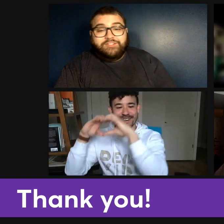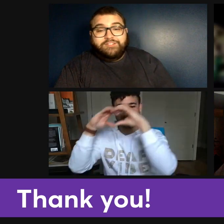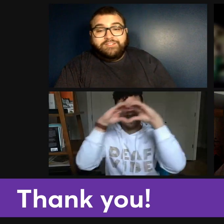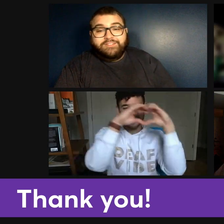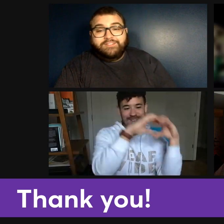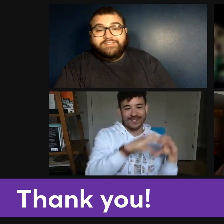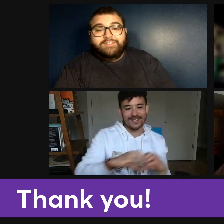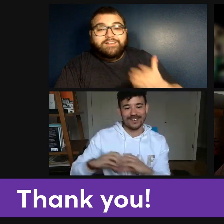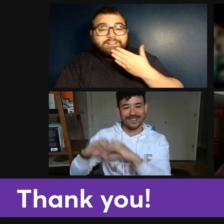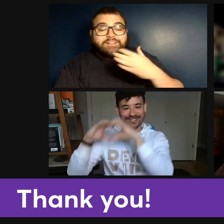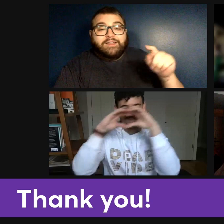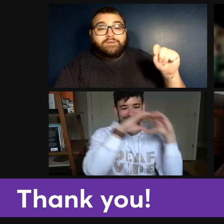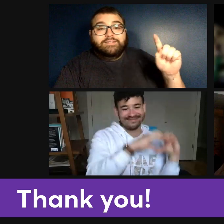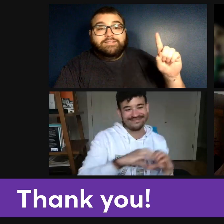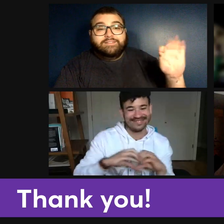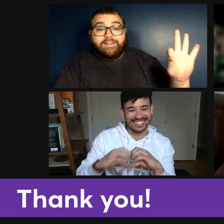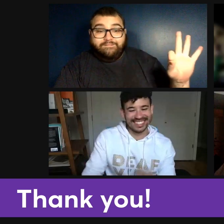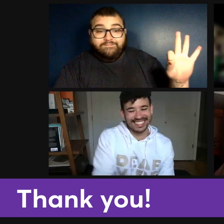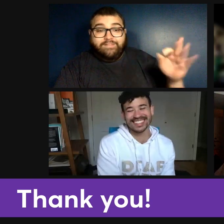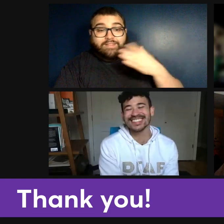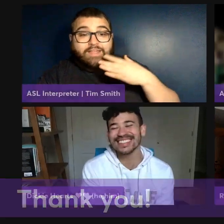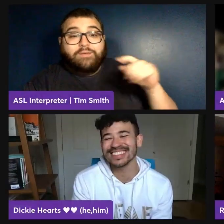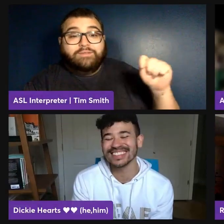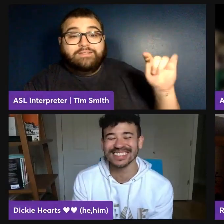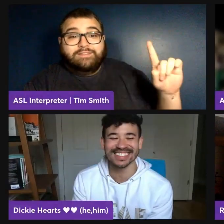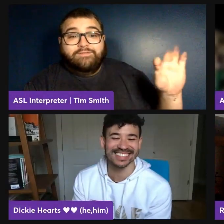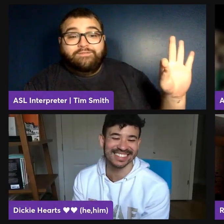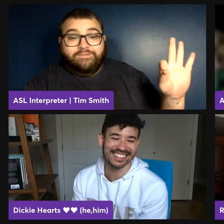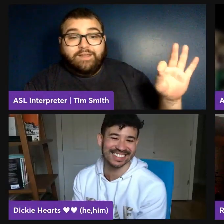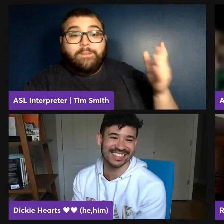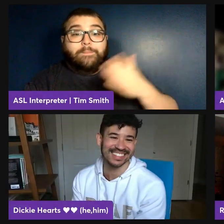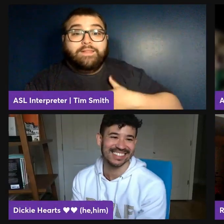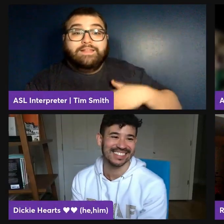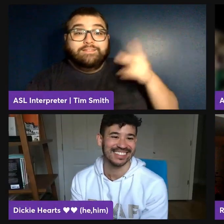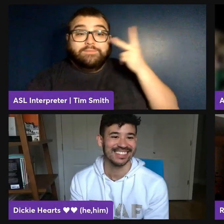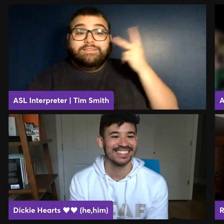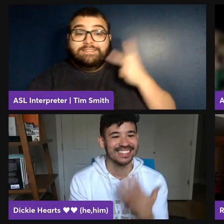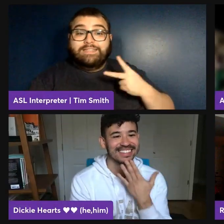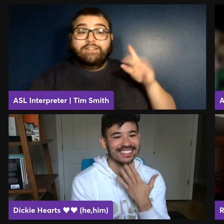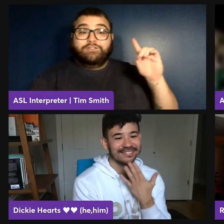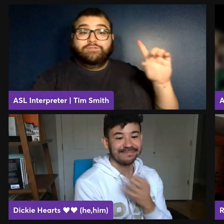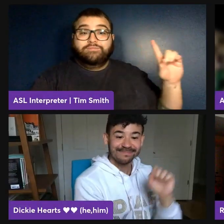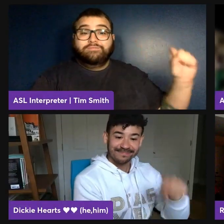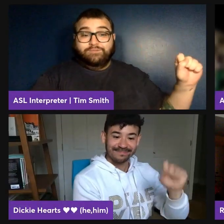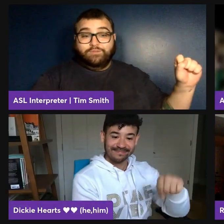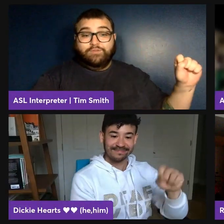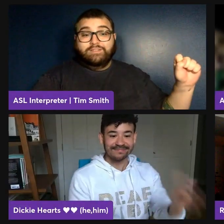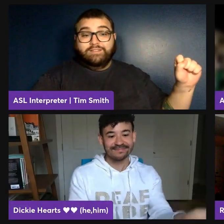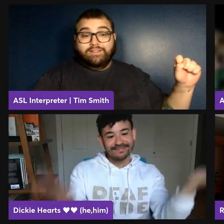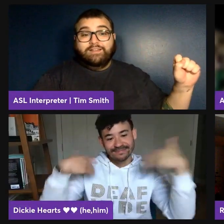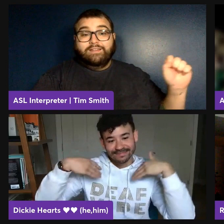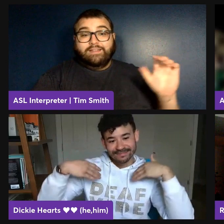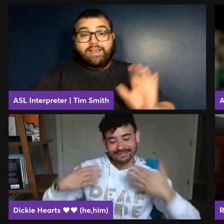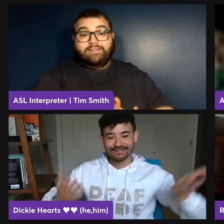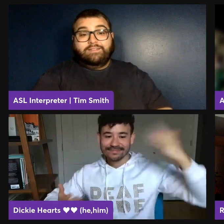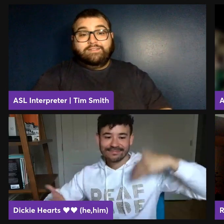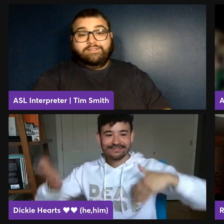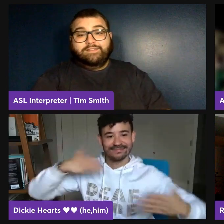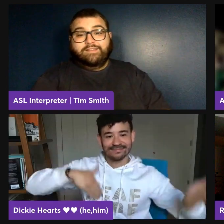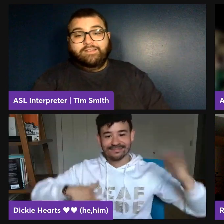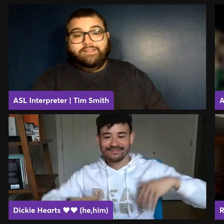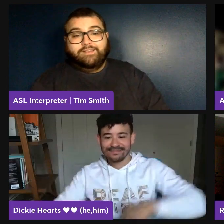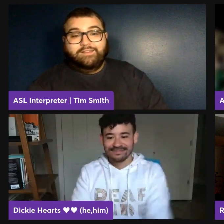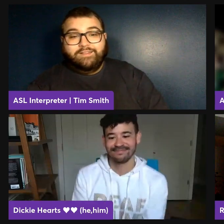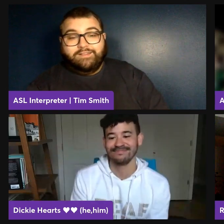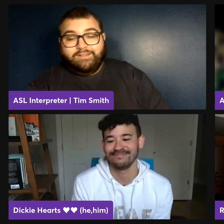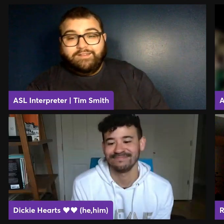Thank you, TDF family. Thank you, TDF. And please come and see Dark Disabled Stories at the Public Theater in partnership